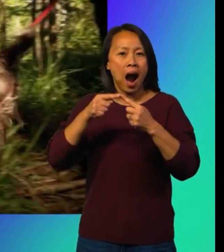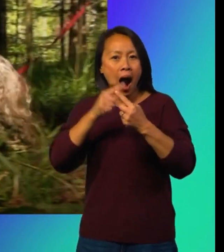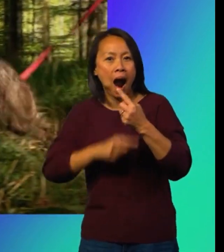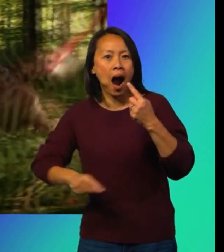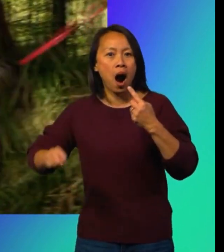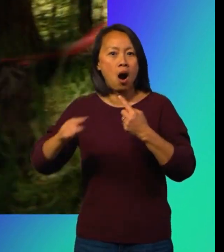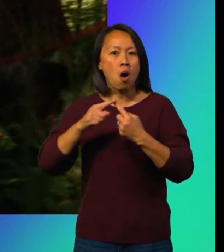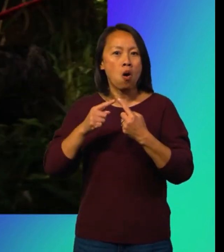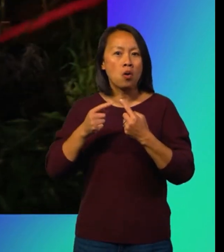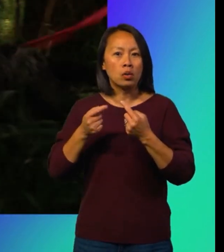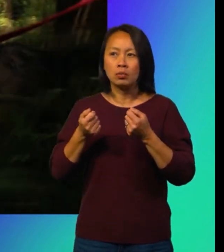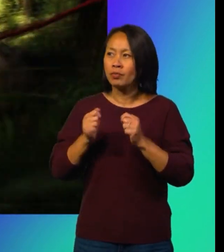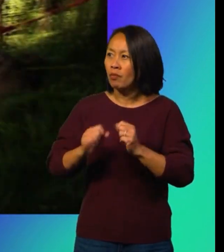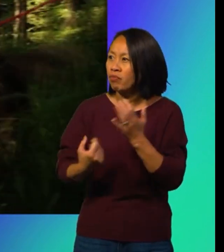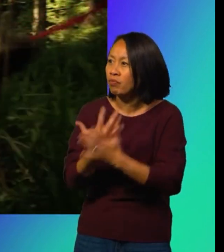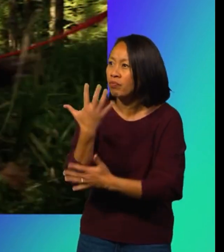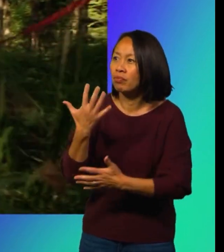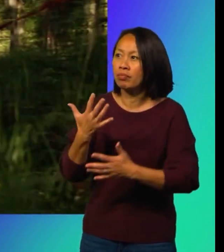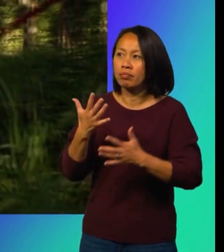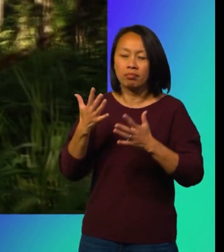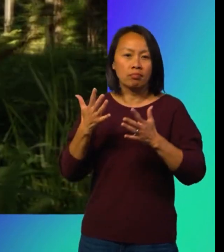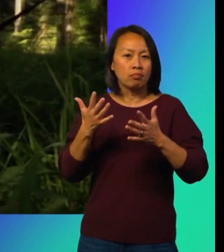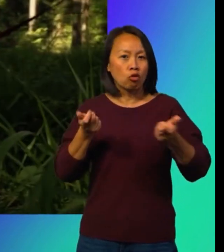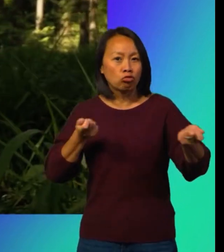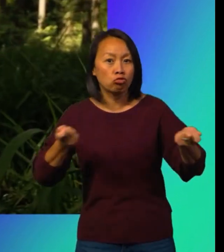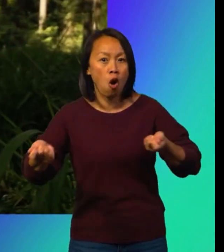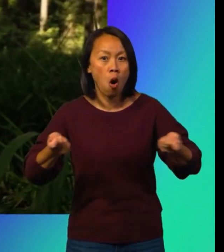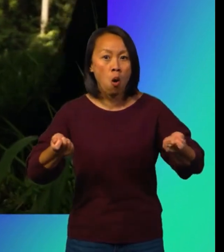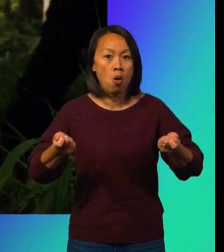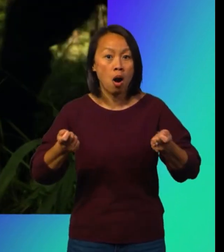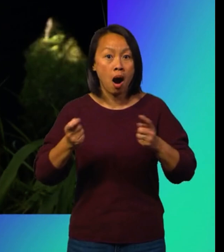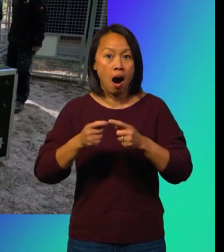and naturally control the population of deer.